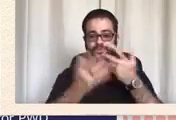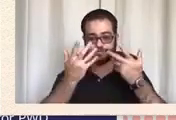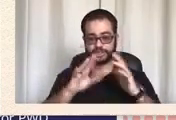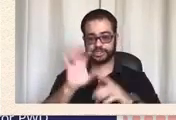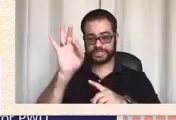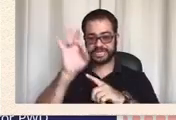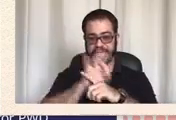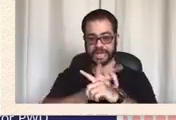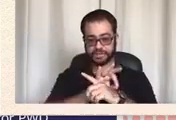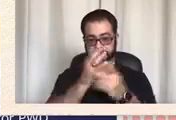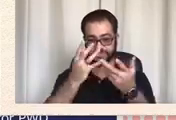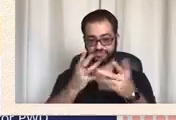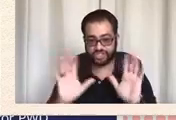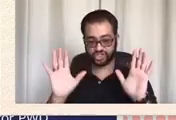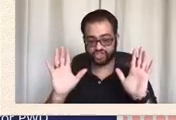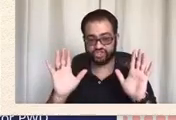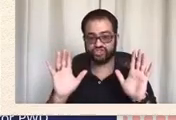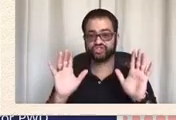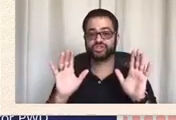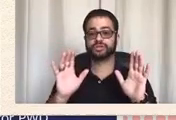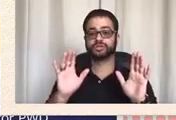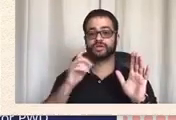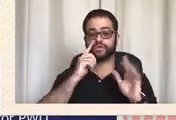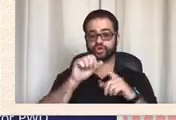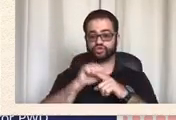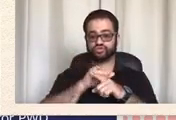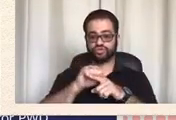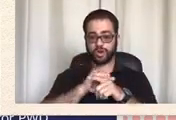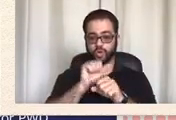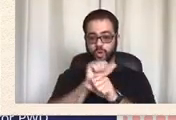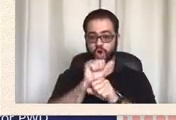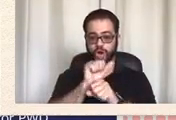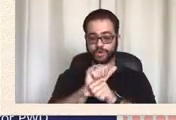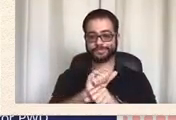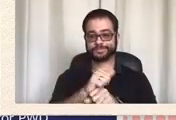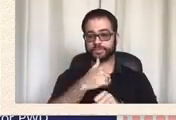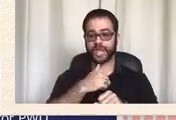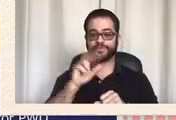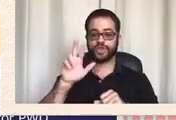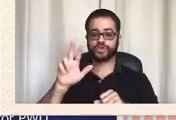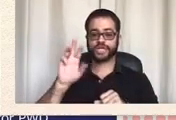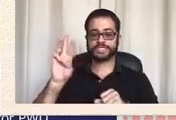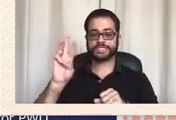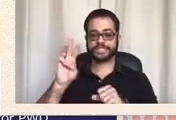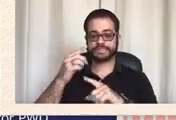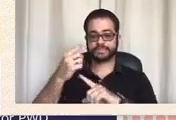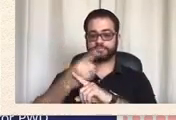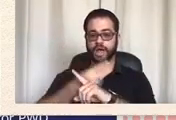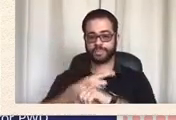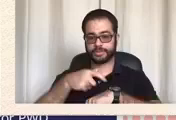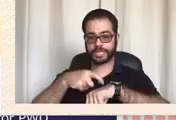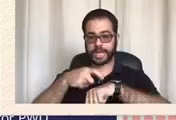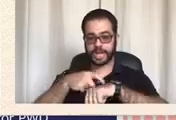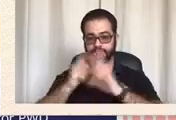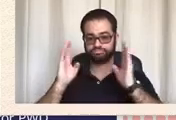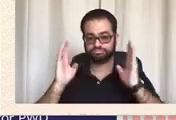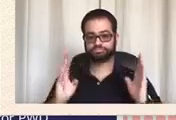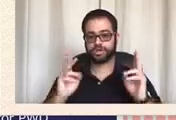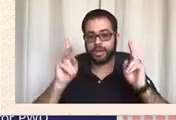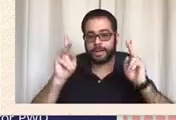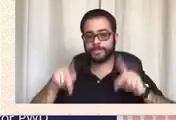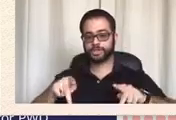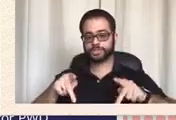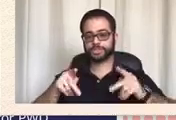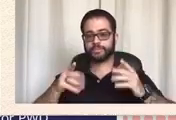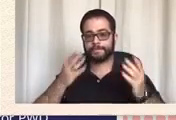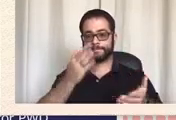months of trial work, there's a 36-month period where the beneficiary still may be able to obtain benefits